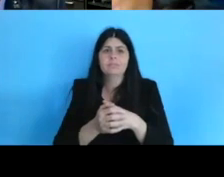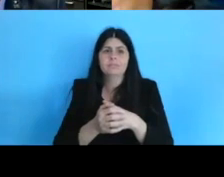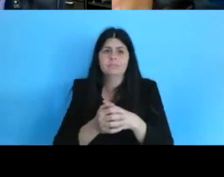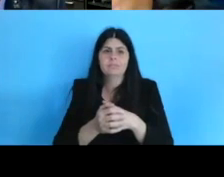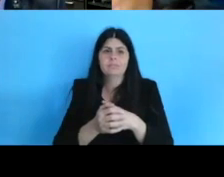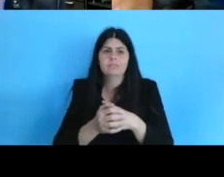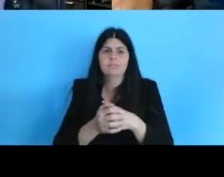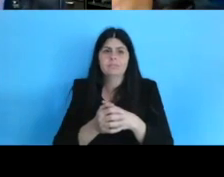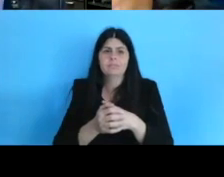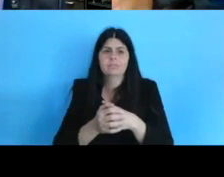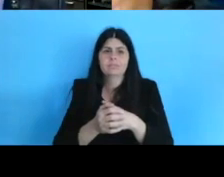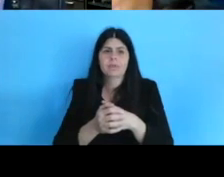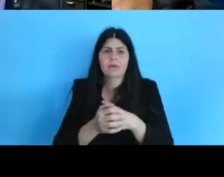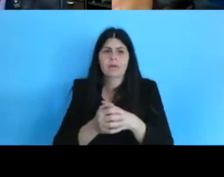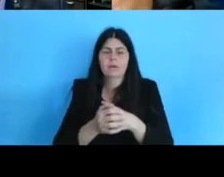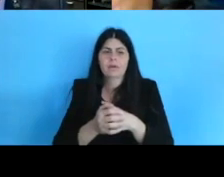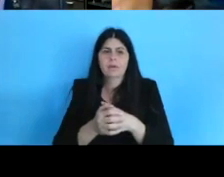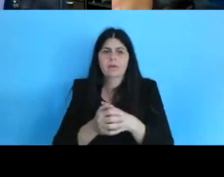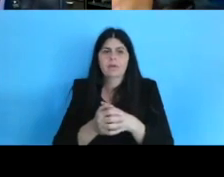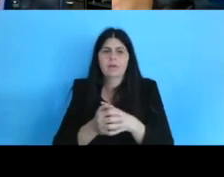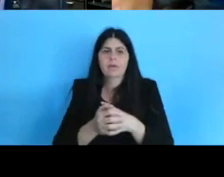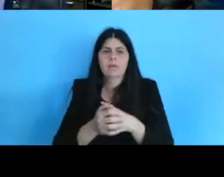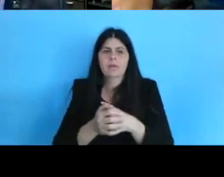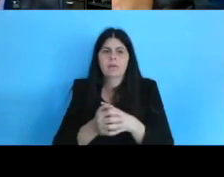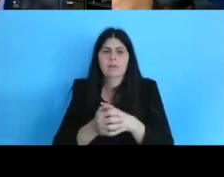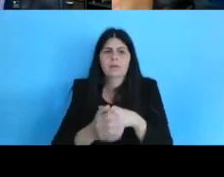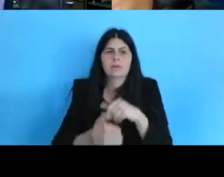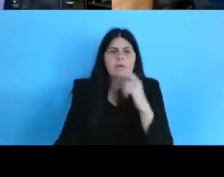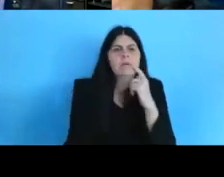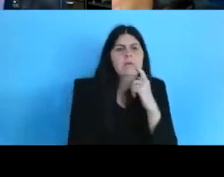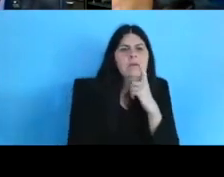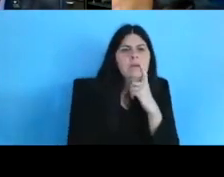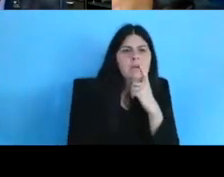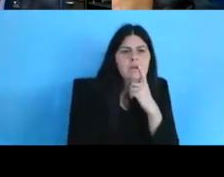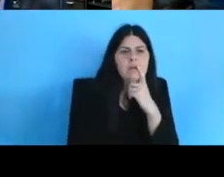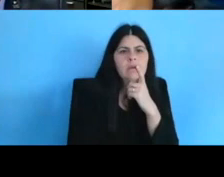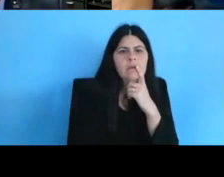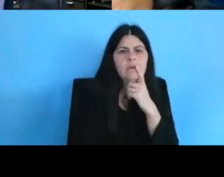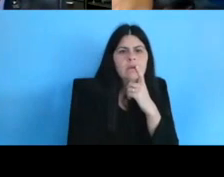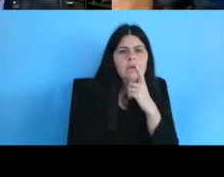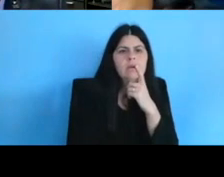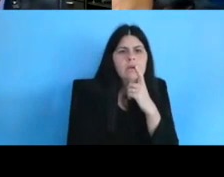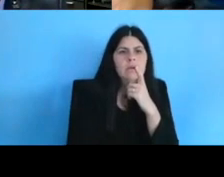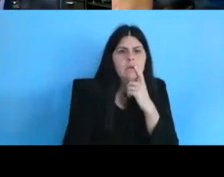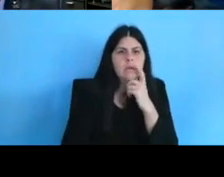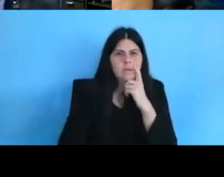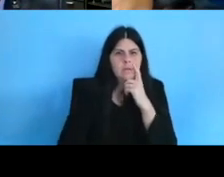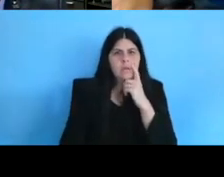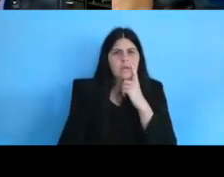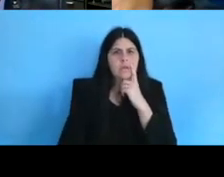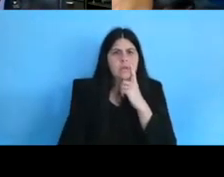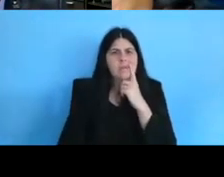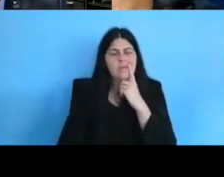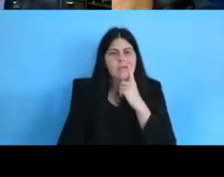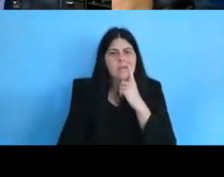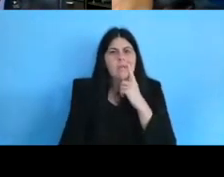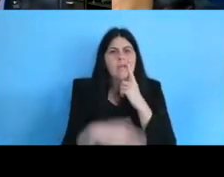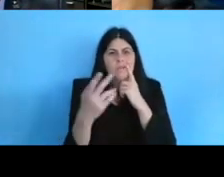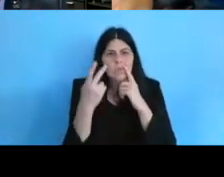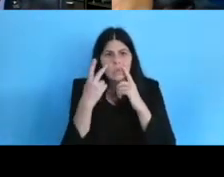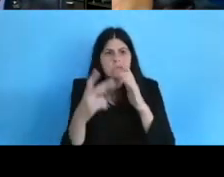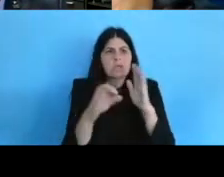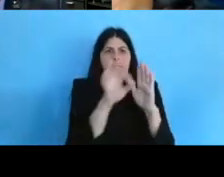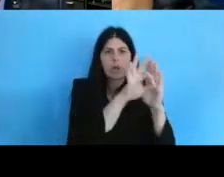Okay, as you see, the bullets there, the disability inclusion